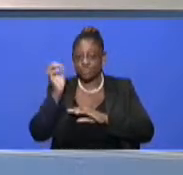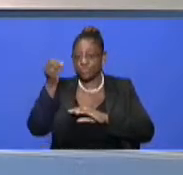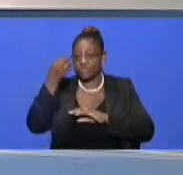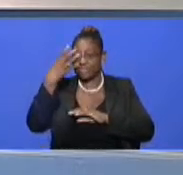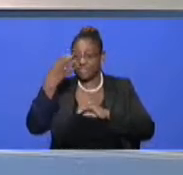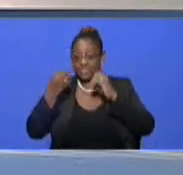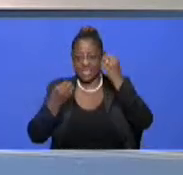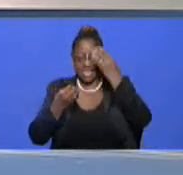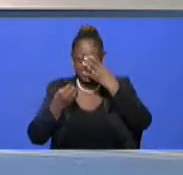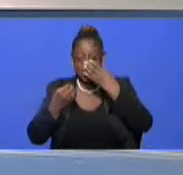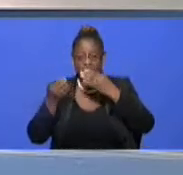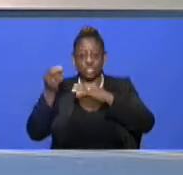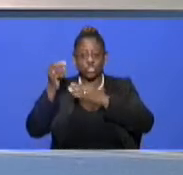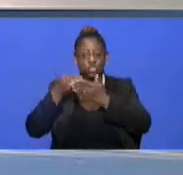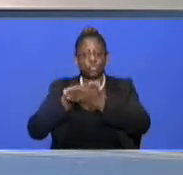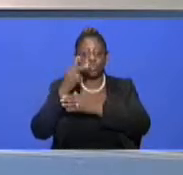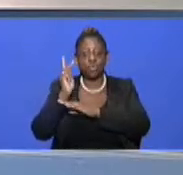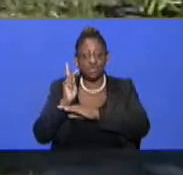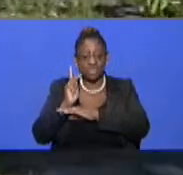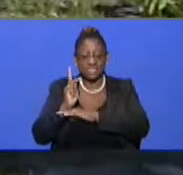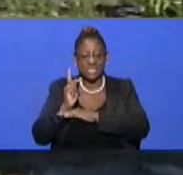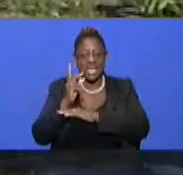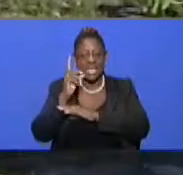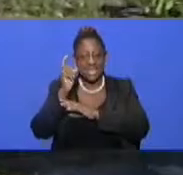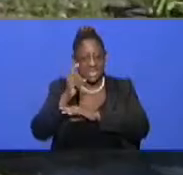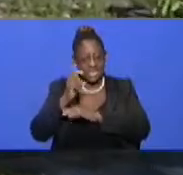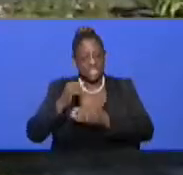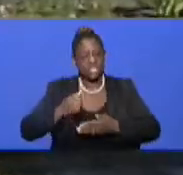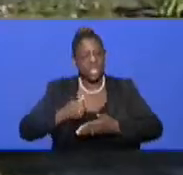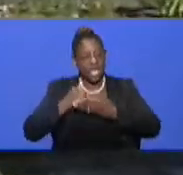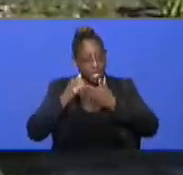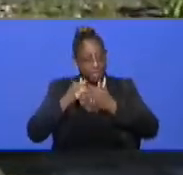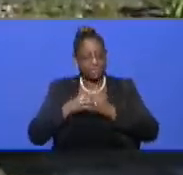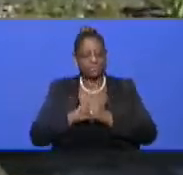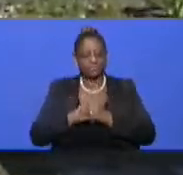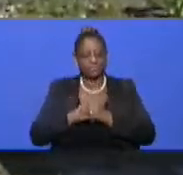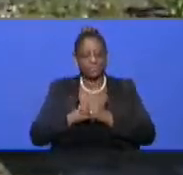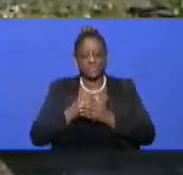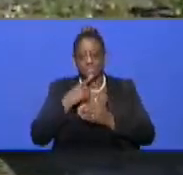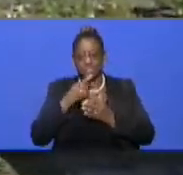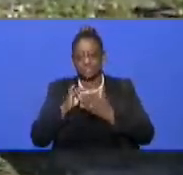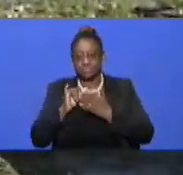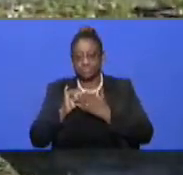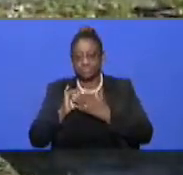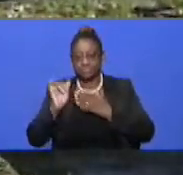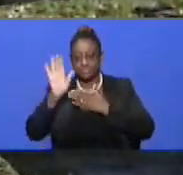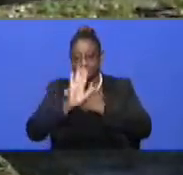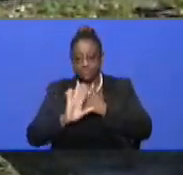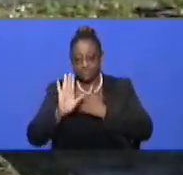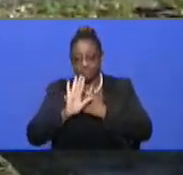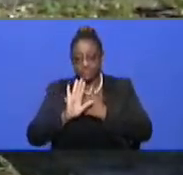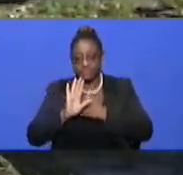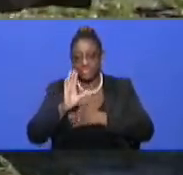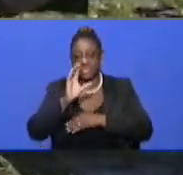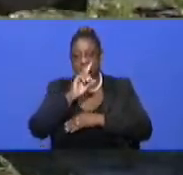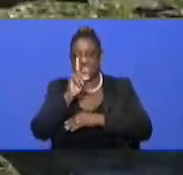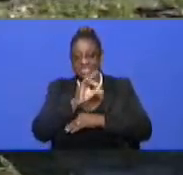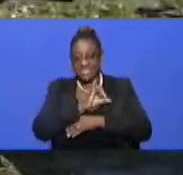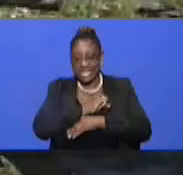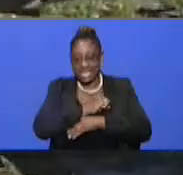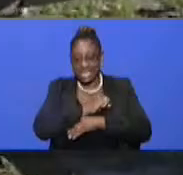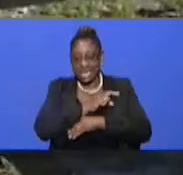New Providence, and officials need your help to help them. Minister of State for the Environment, the Honorable Zane